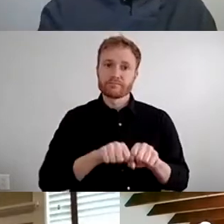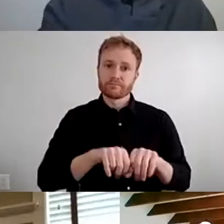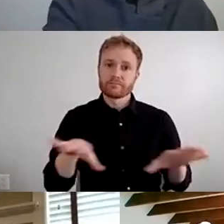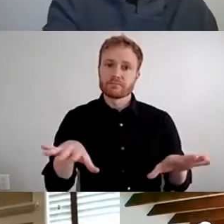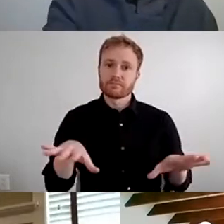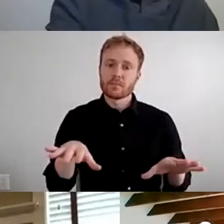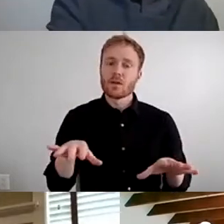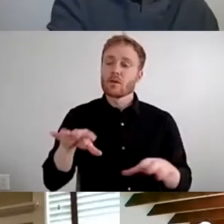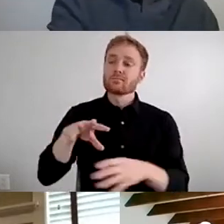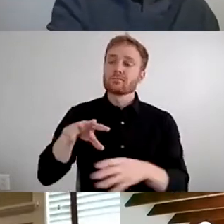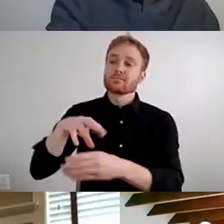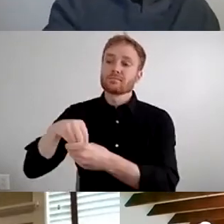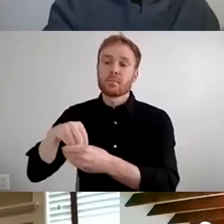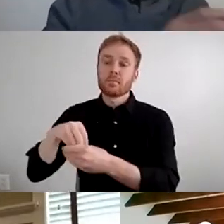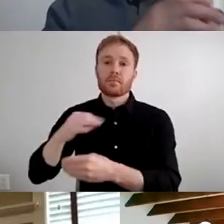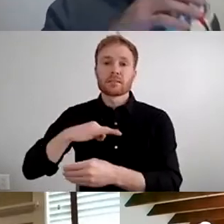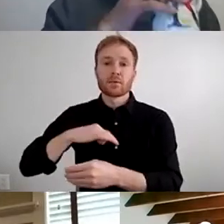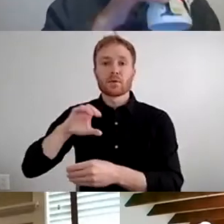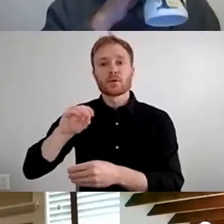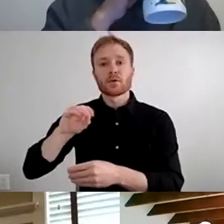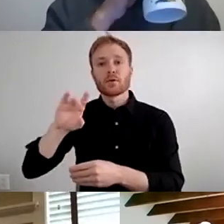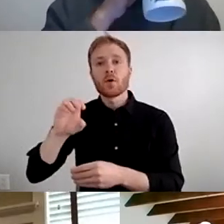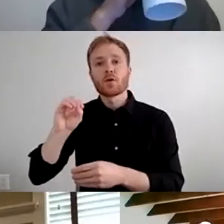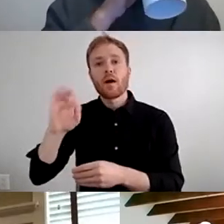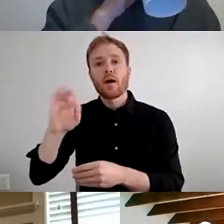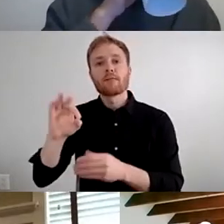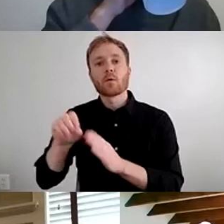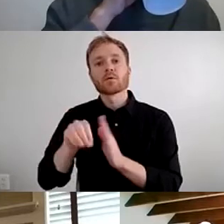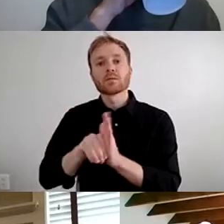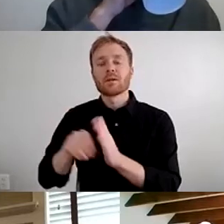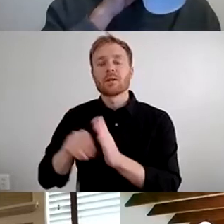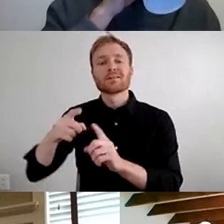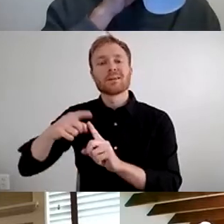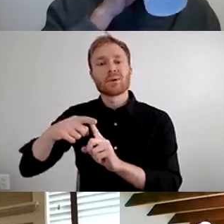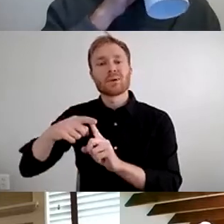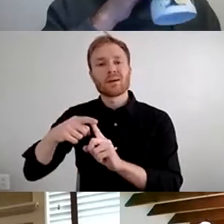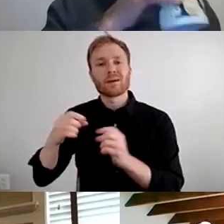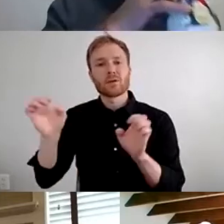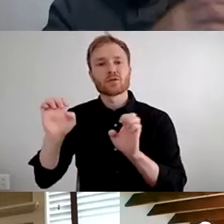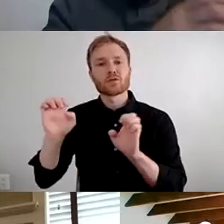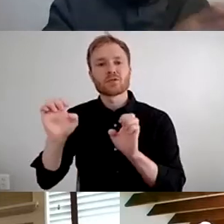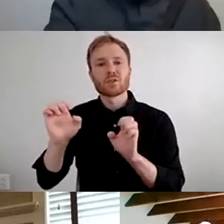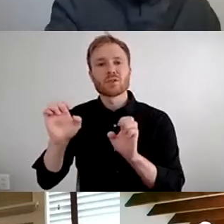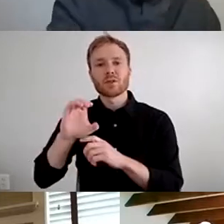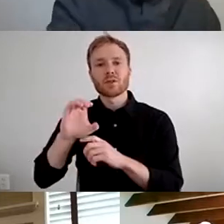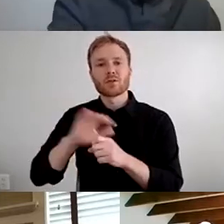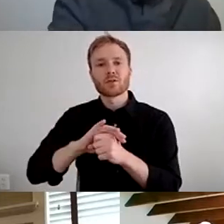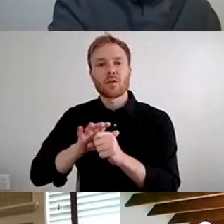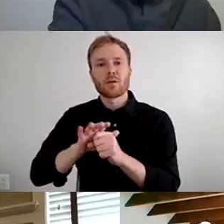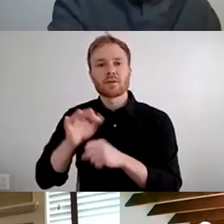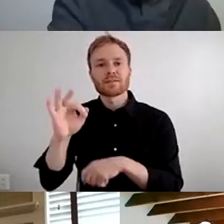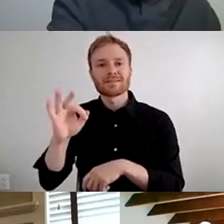Chapter 626A, Temporary Emergency COVID-19 Paid Sick Conditions.